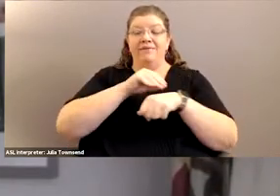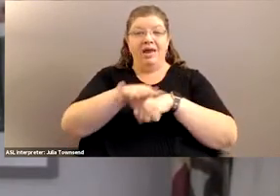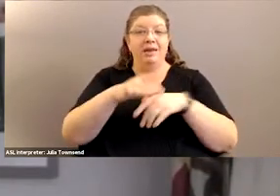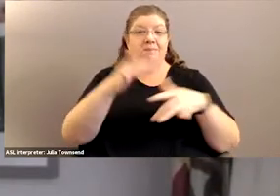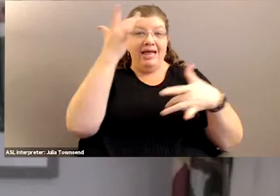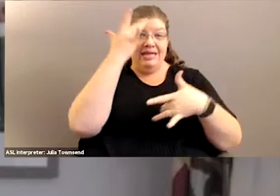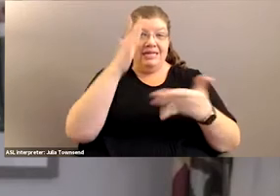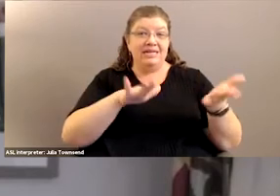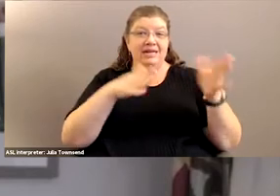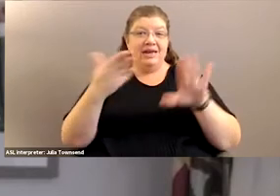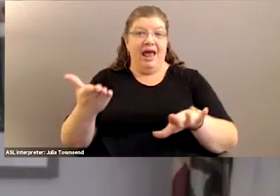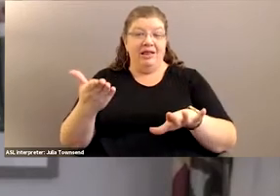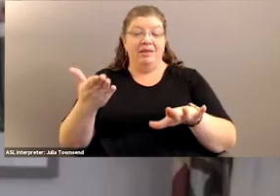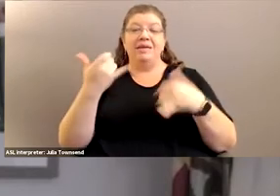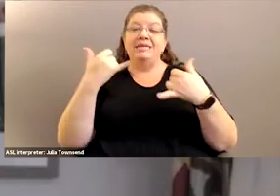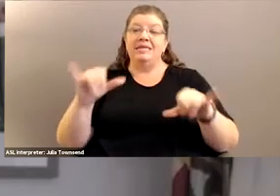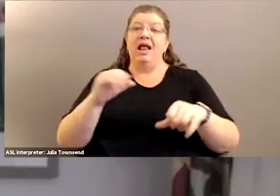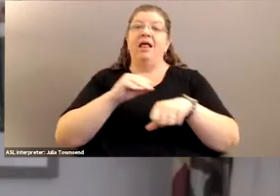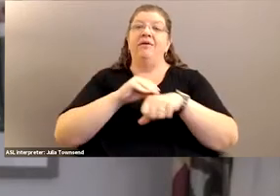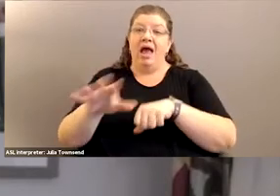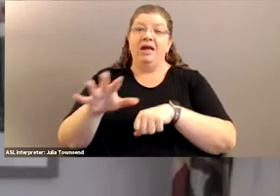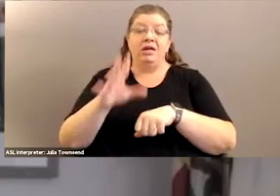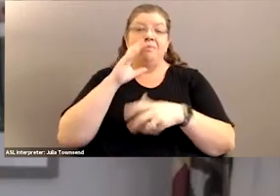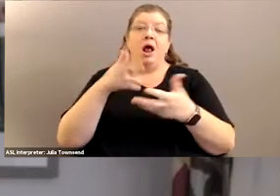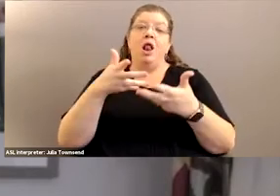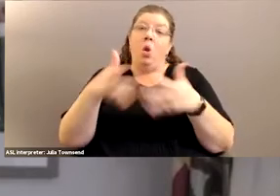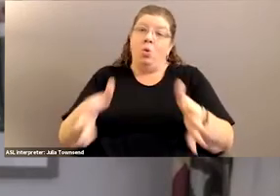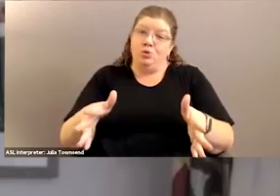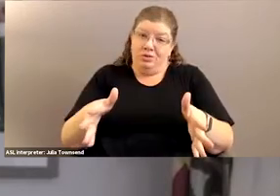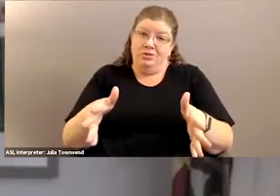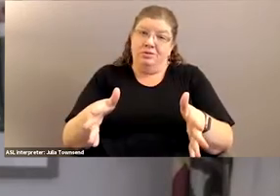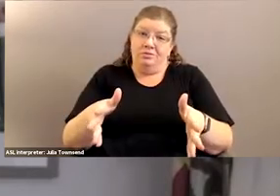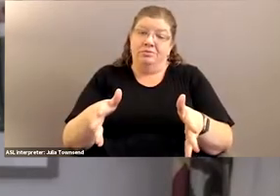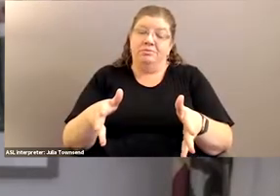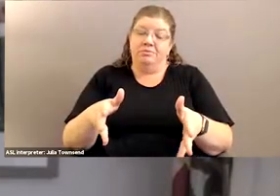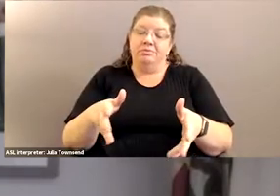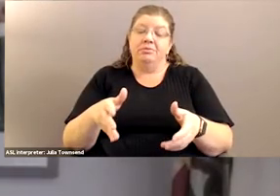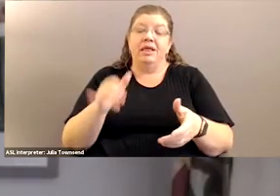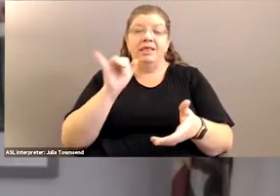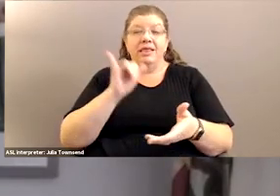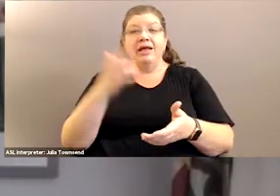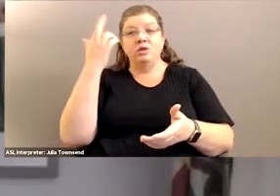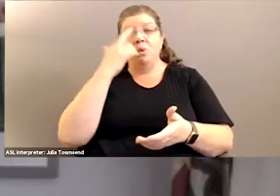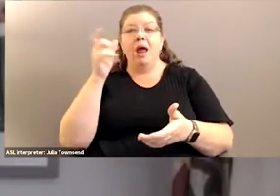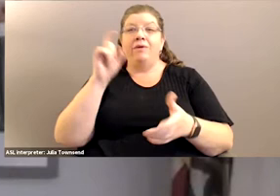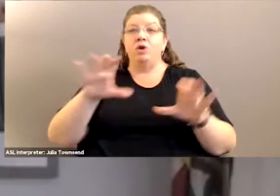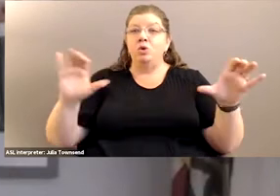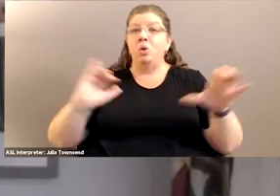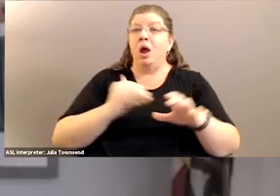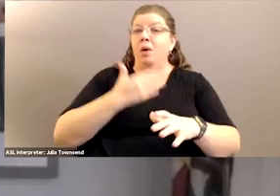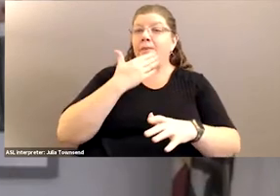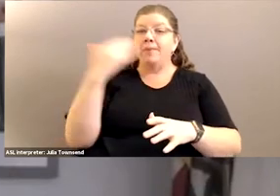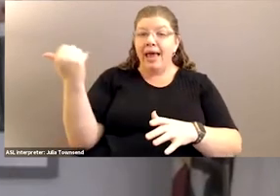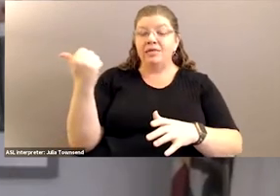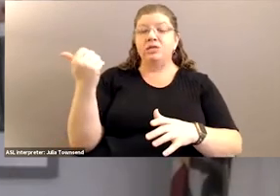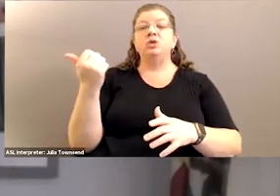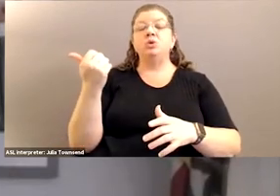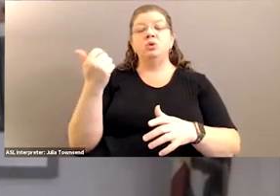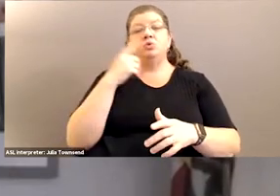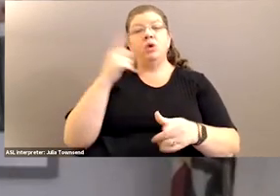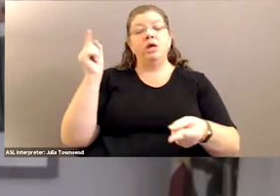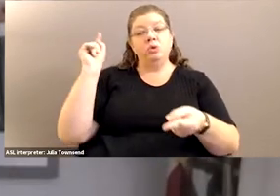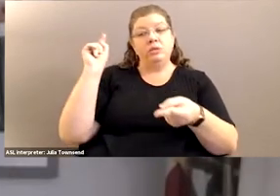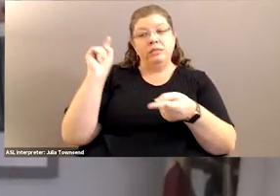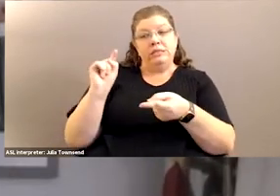and by death they are deeply affected by loss and that's why we have to do our best to mitigate